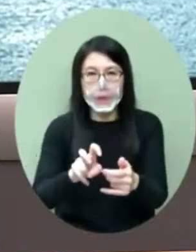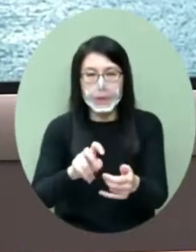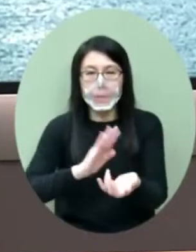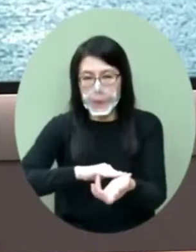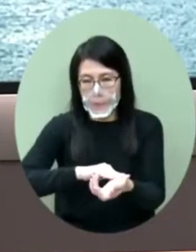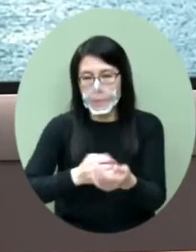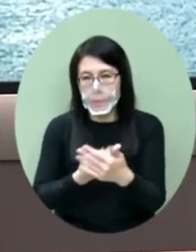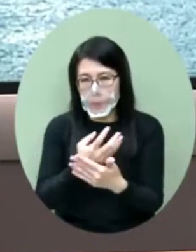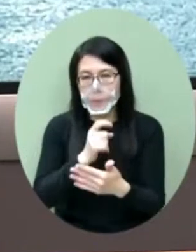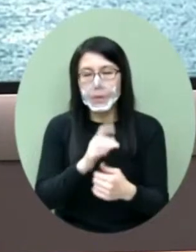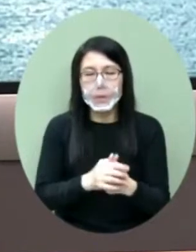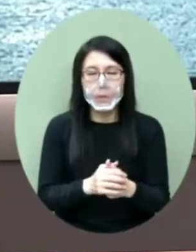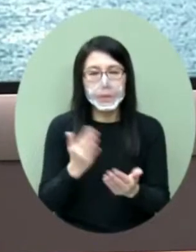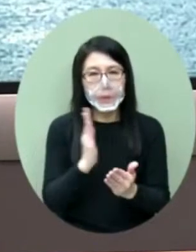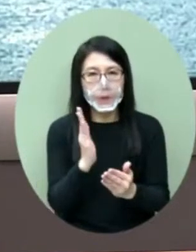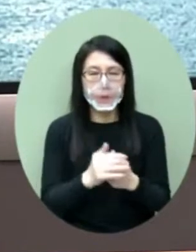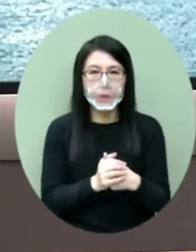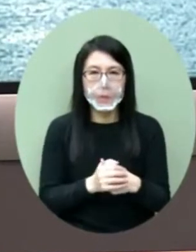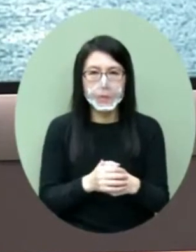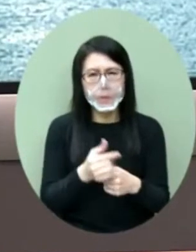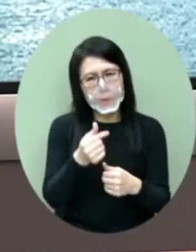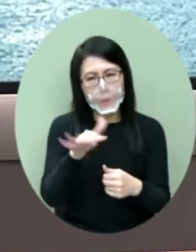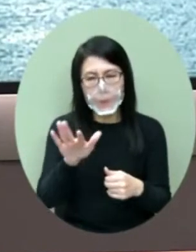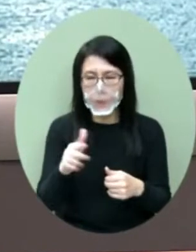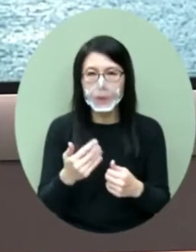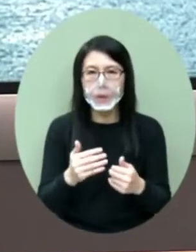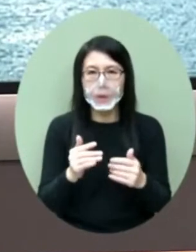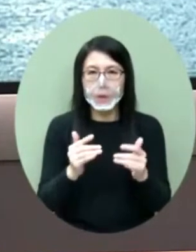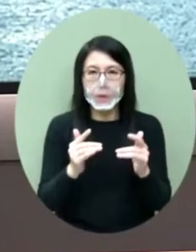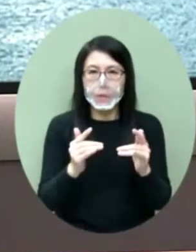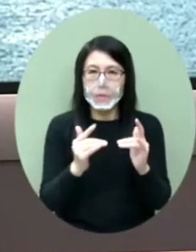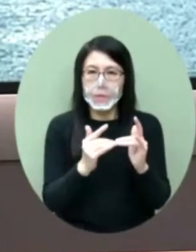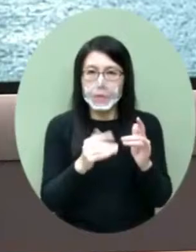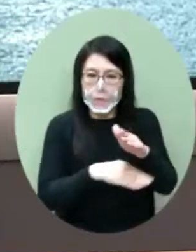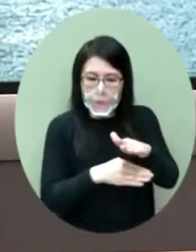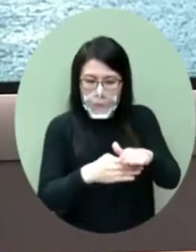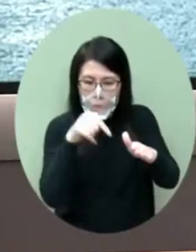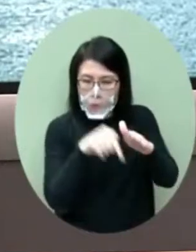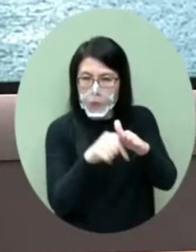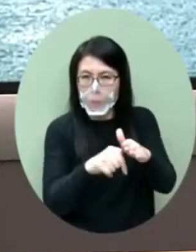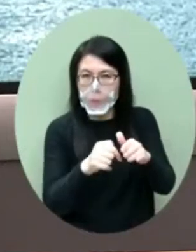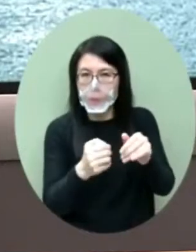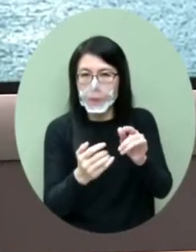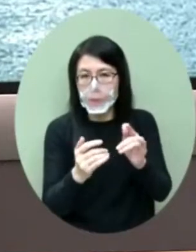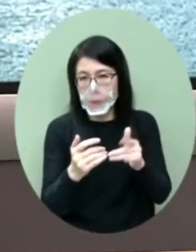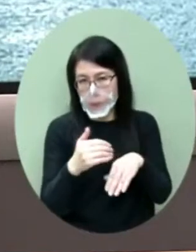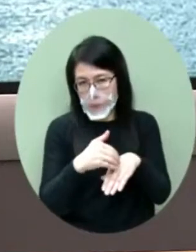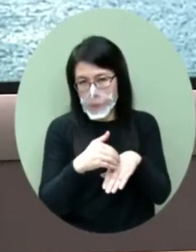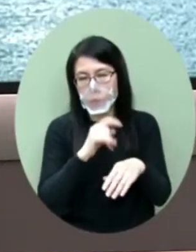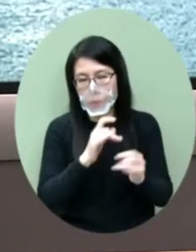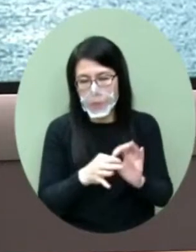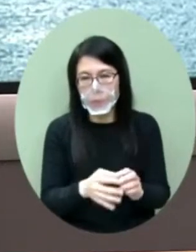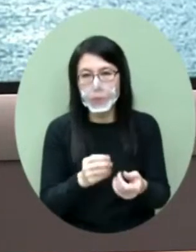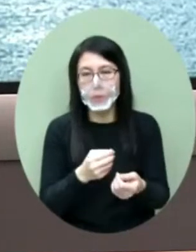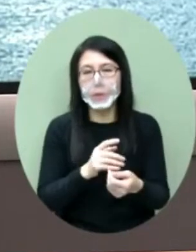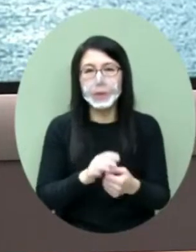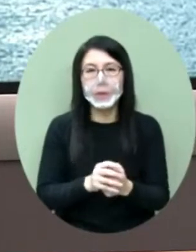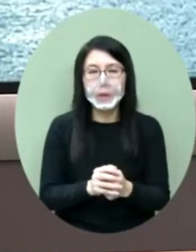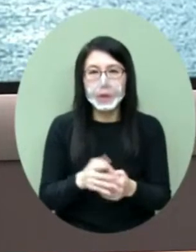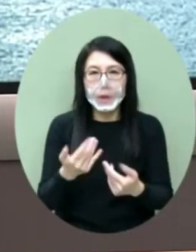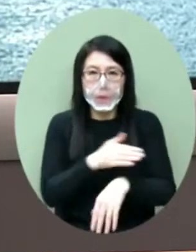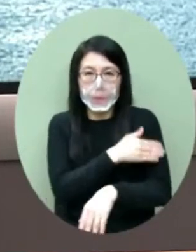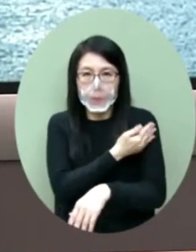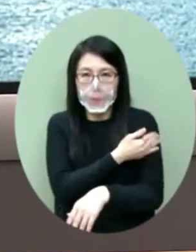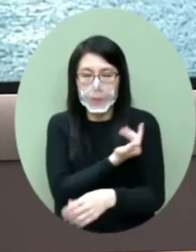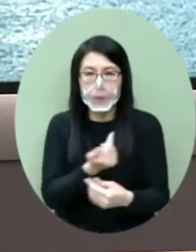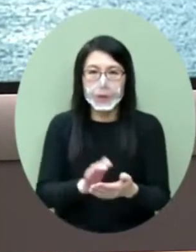upon admission screening. There are about 10 patients in the same ward are classified as close contacts. In relation